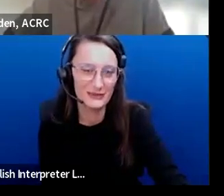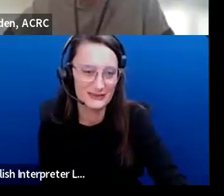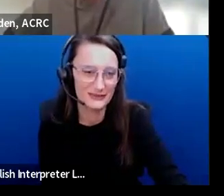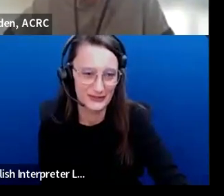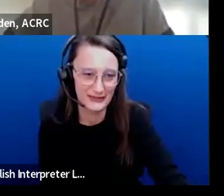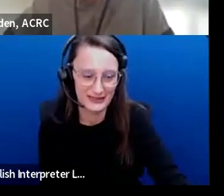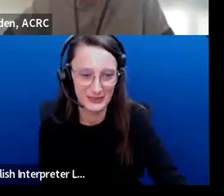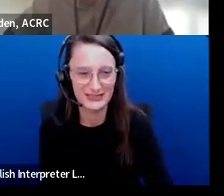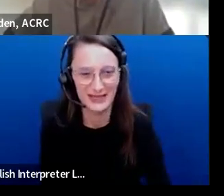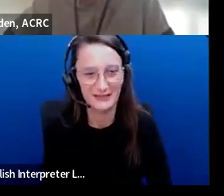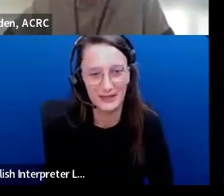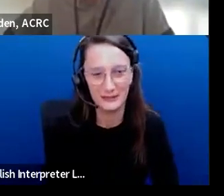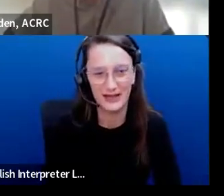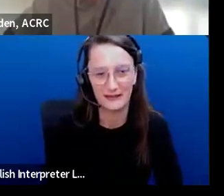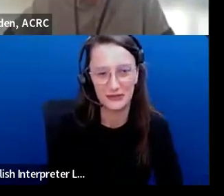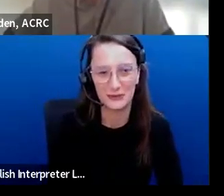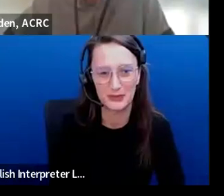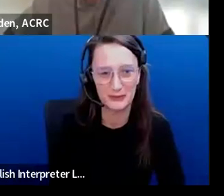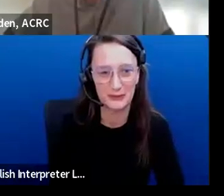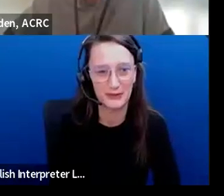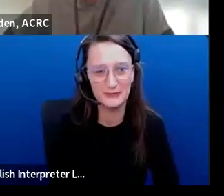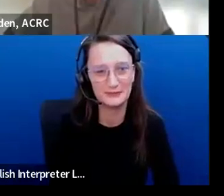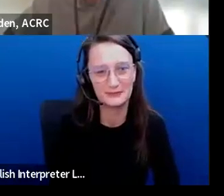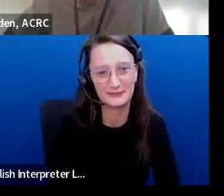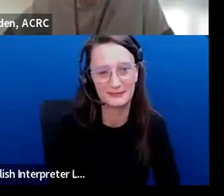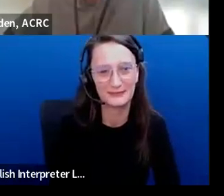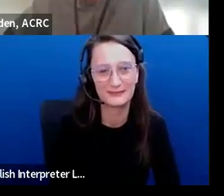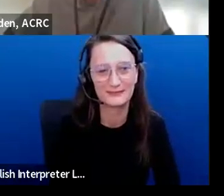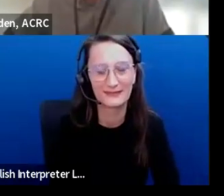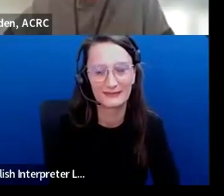So for this week's sign of the week, we have 2 words for you.